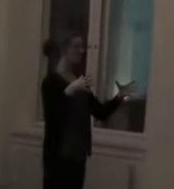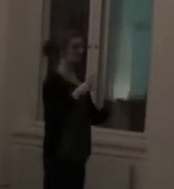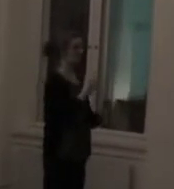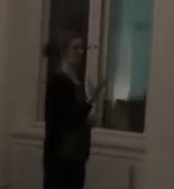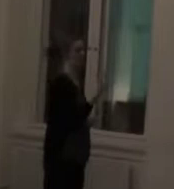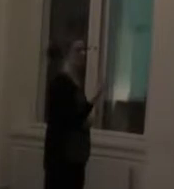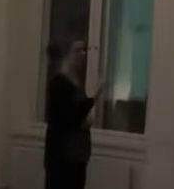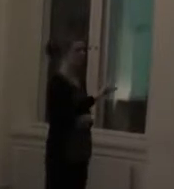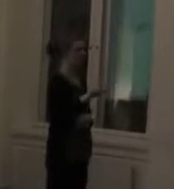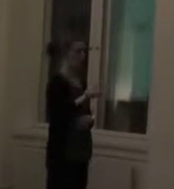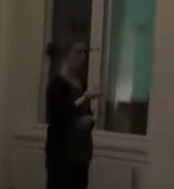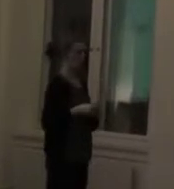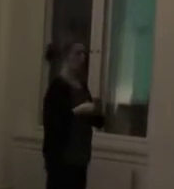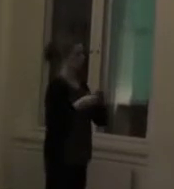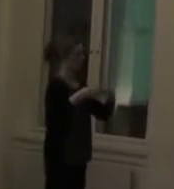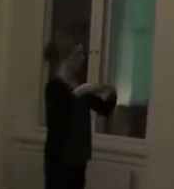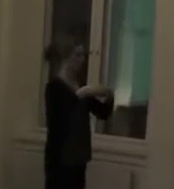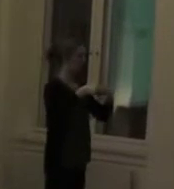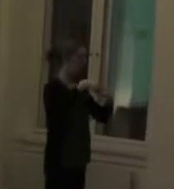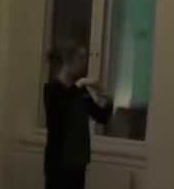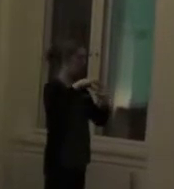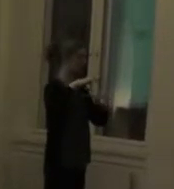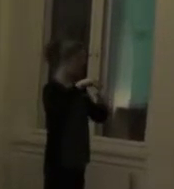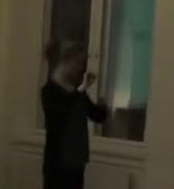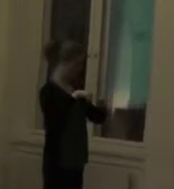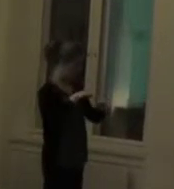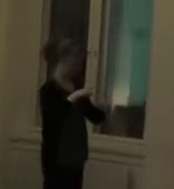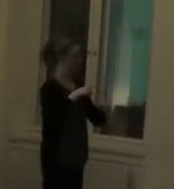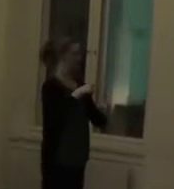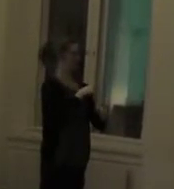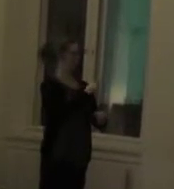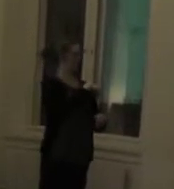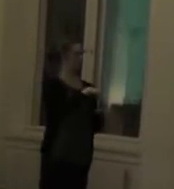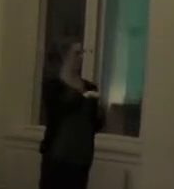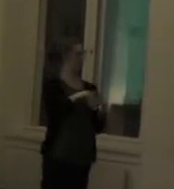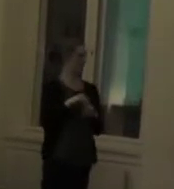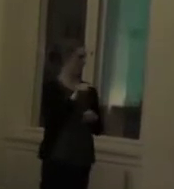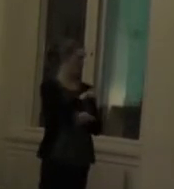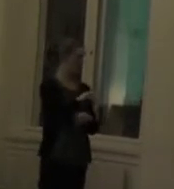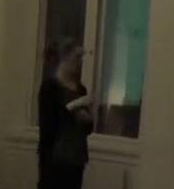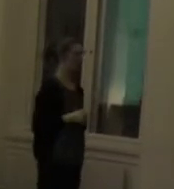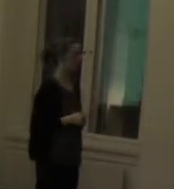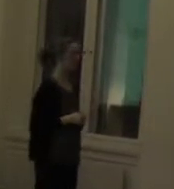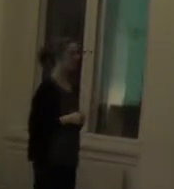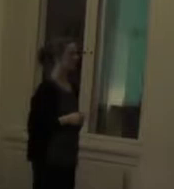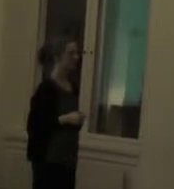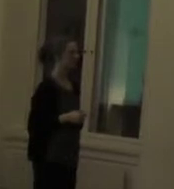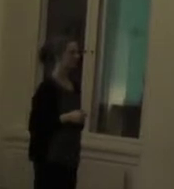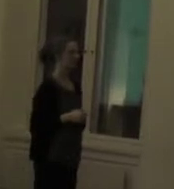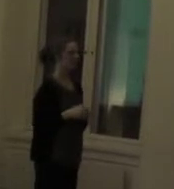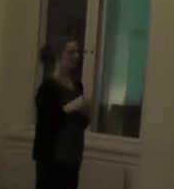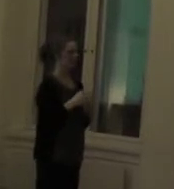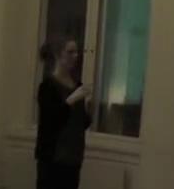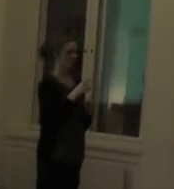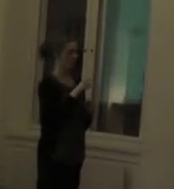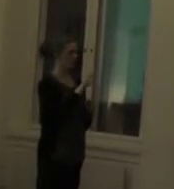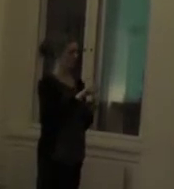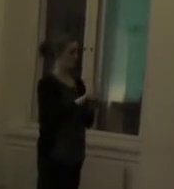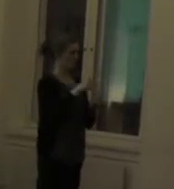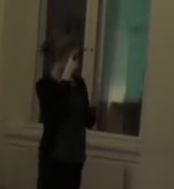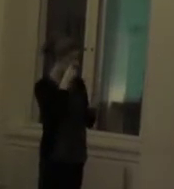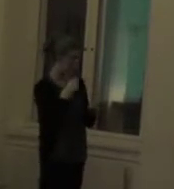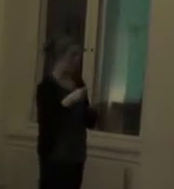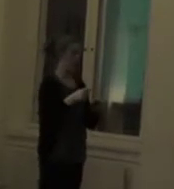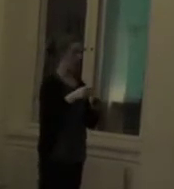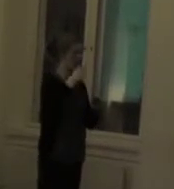6 people, and it's led by the core members that we have. They reach out to people that they know or people that they know through